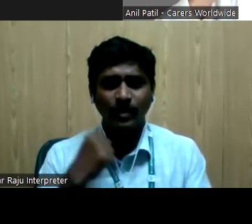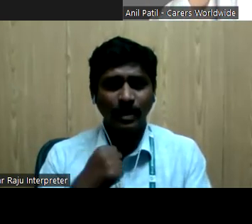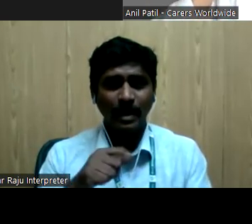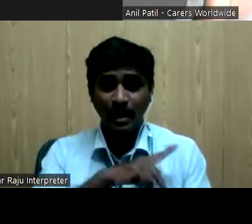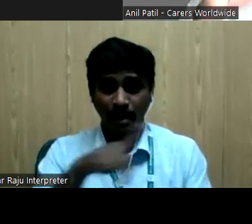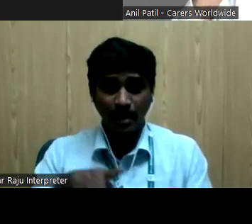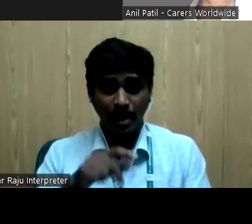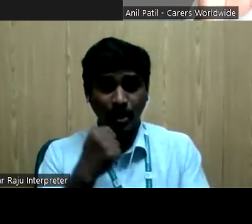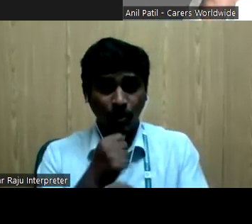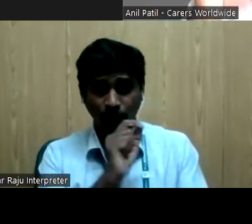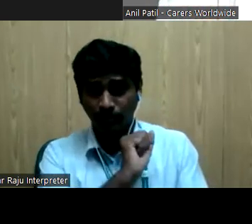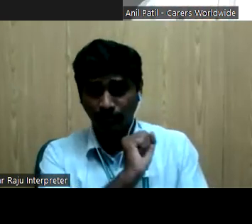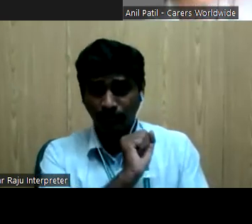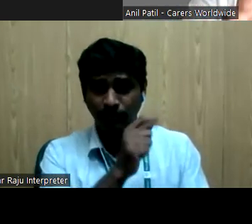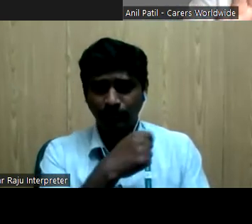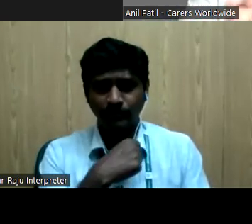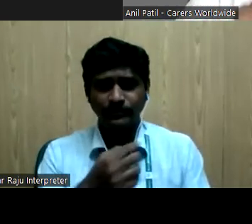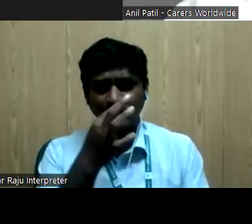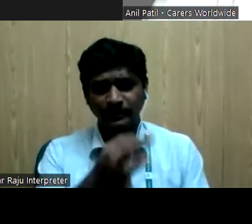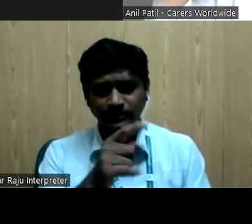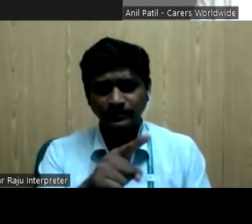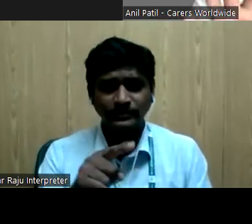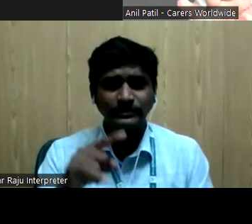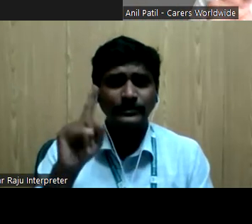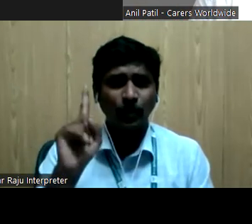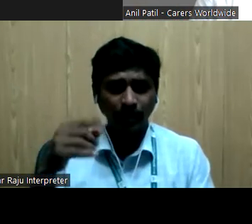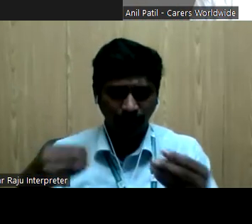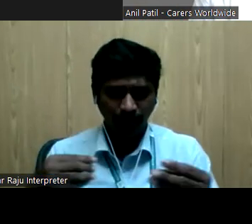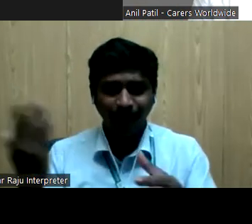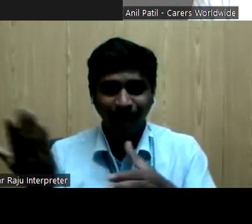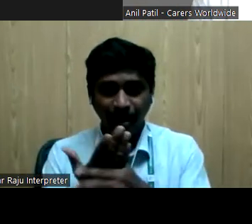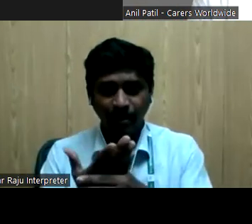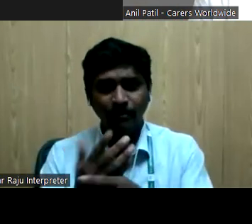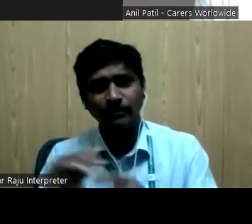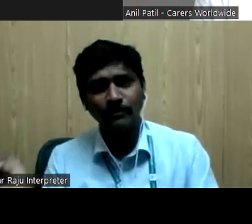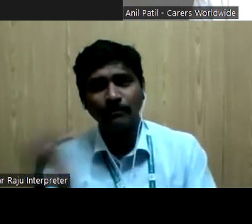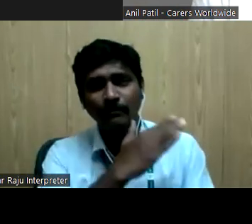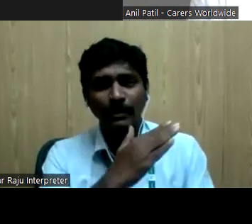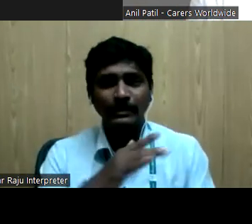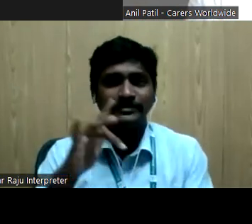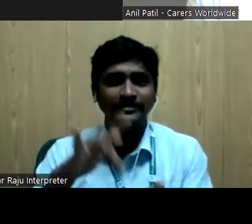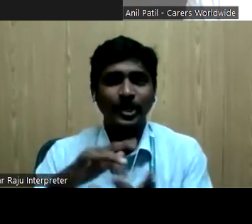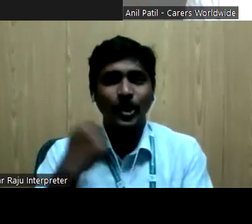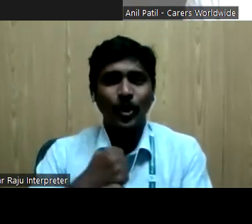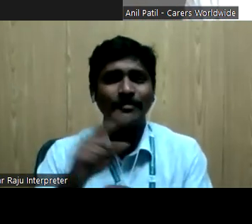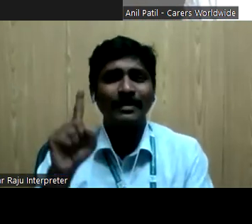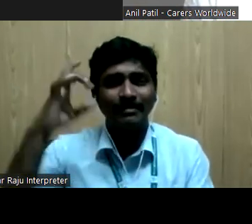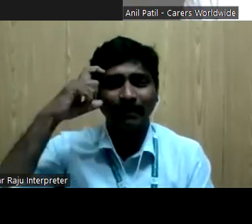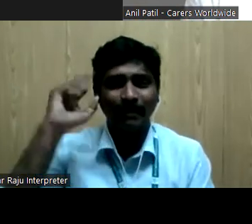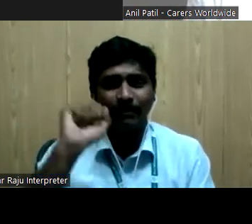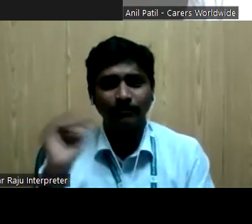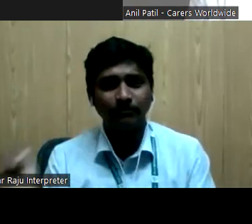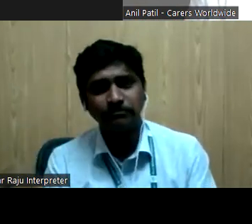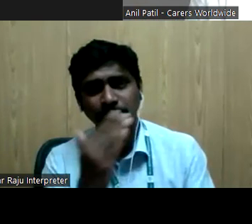have sent a single file to central government to bring this guideline changes. Until unless the change